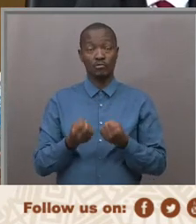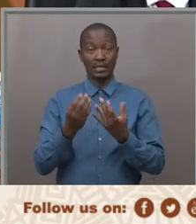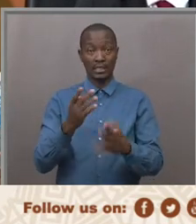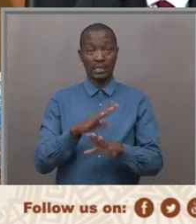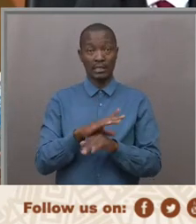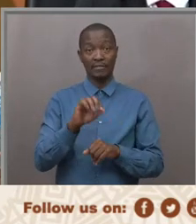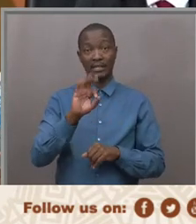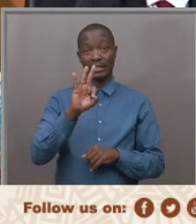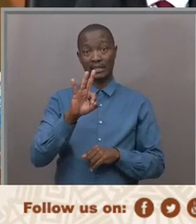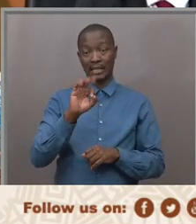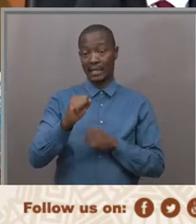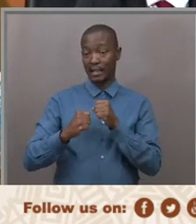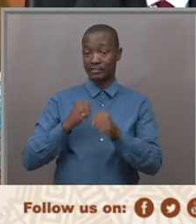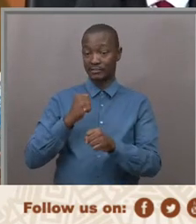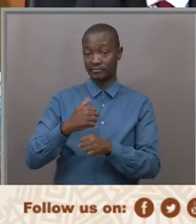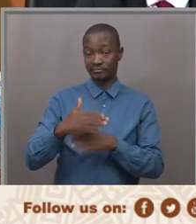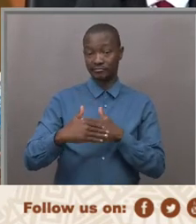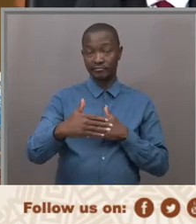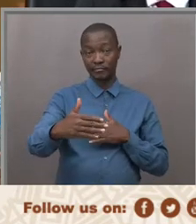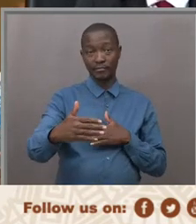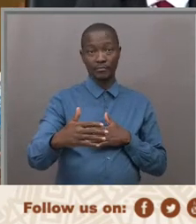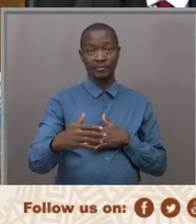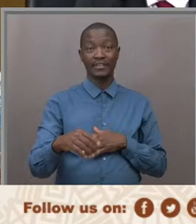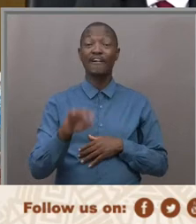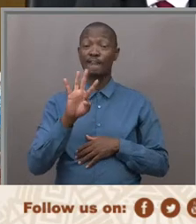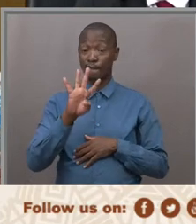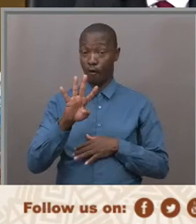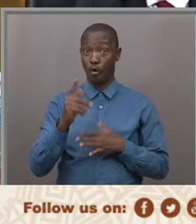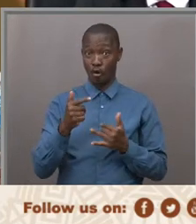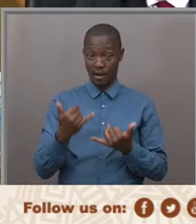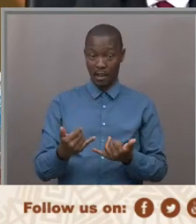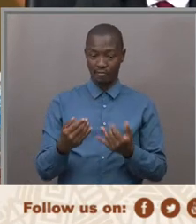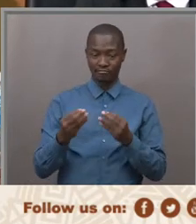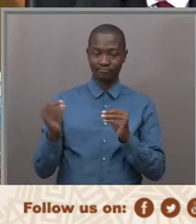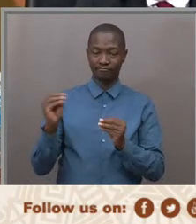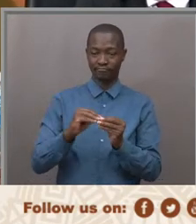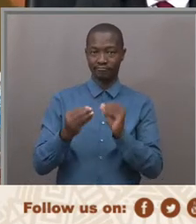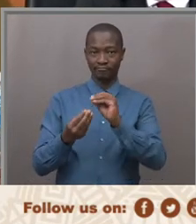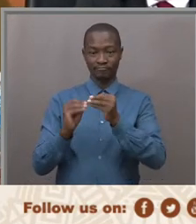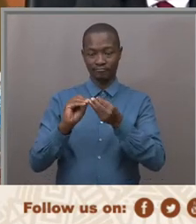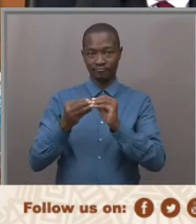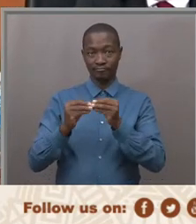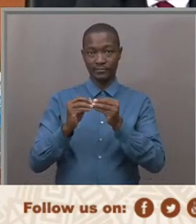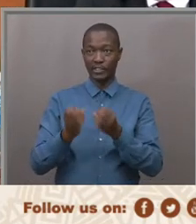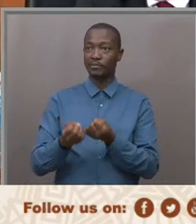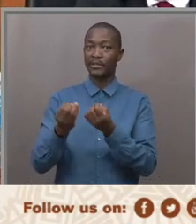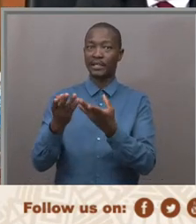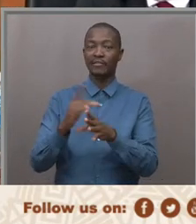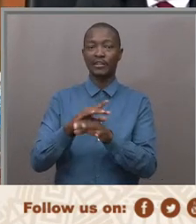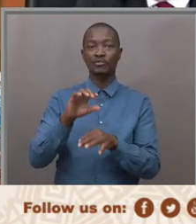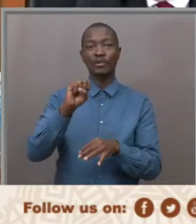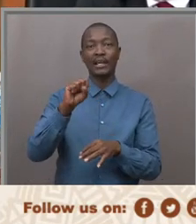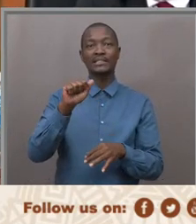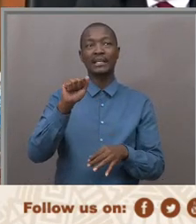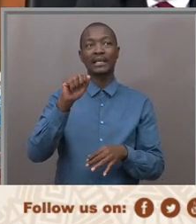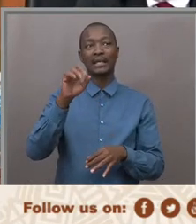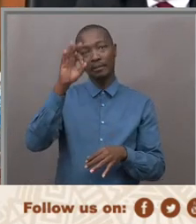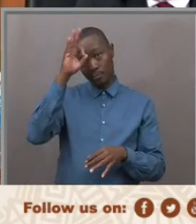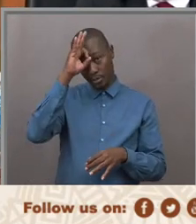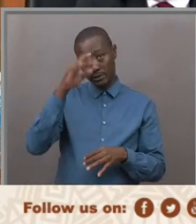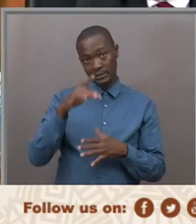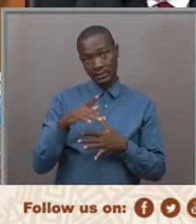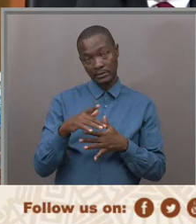3 years, at the moment, 4 are being assembled, and they will be handed over to the South African Police Service